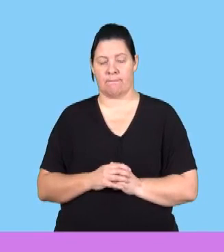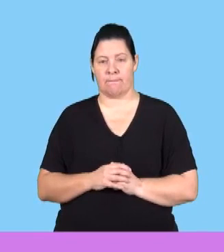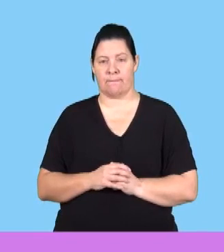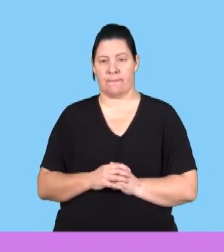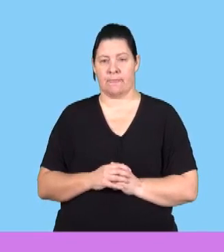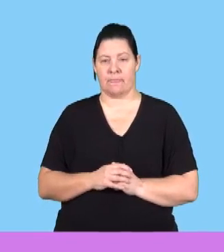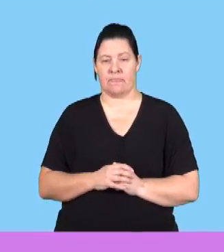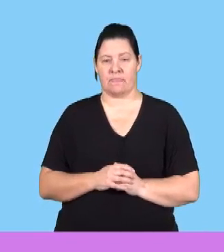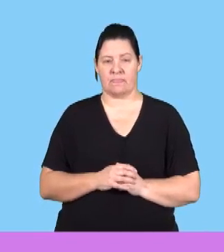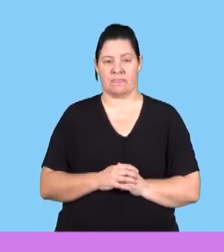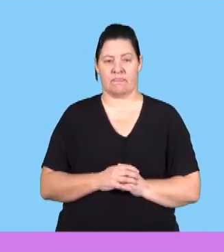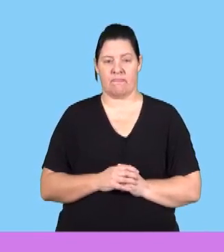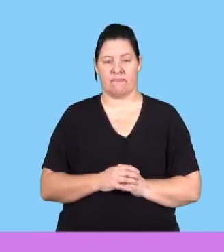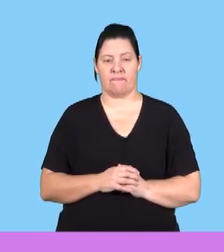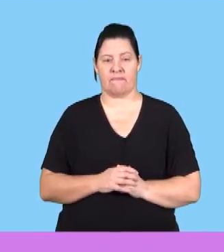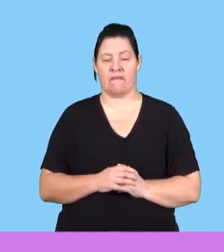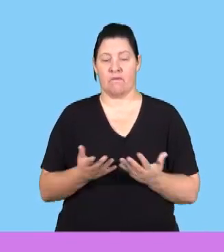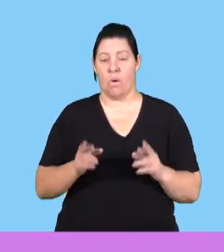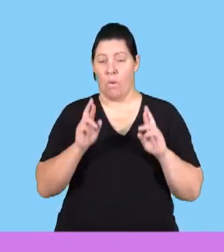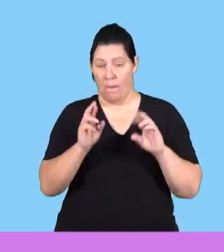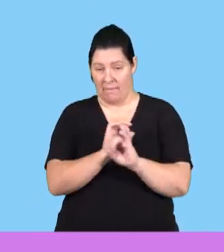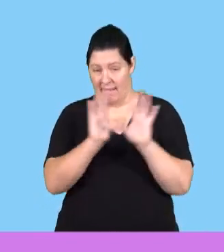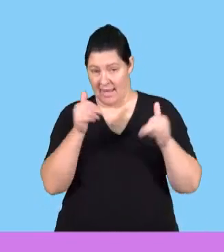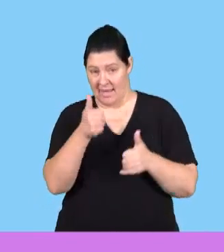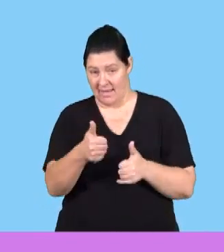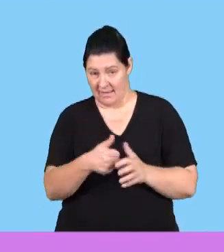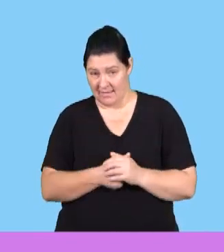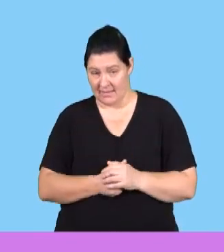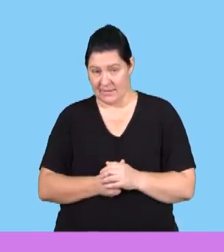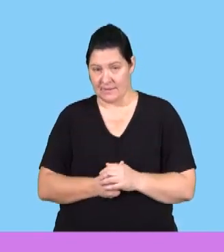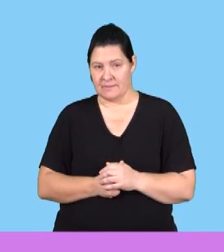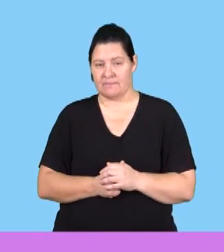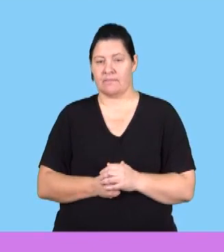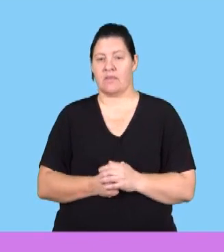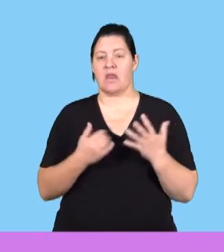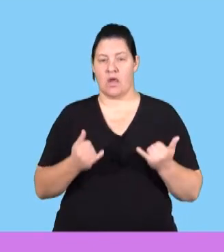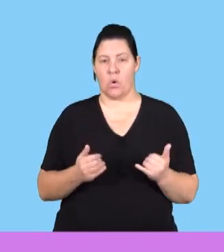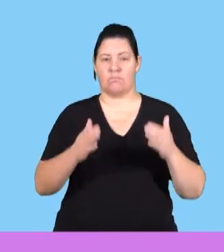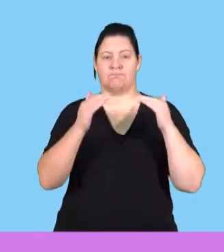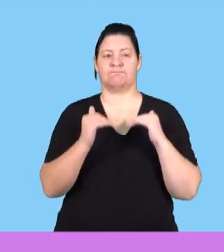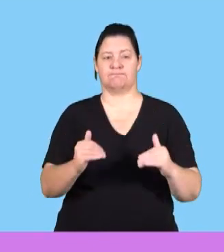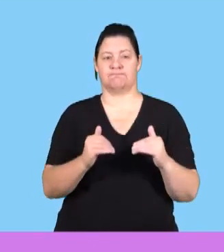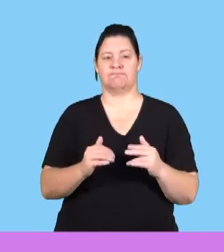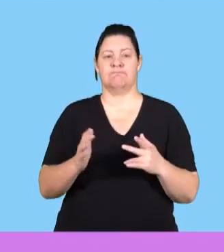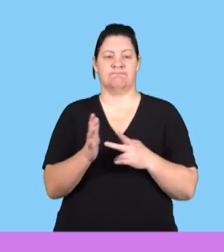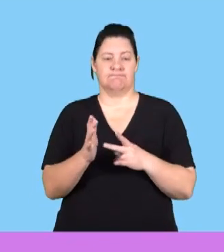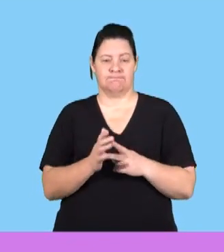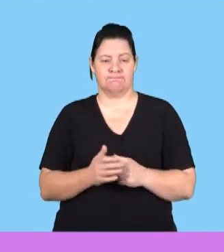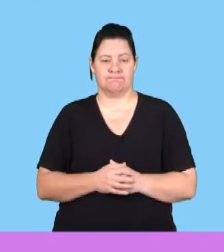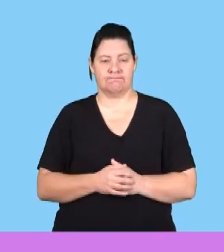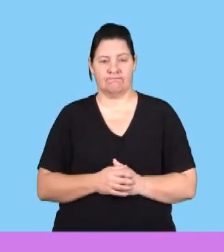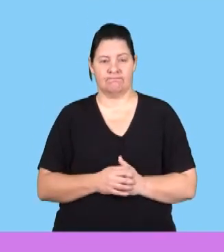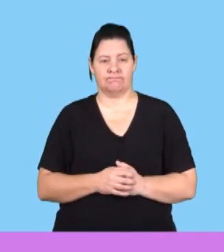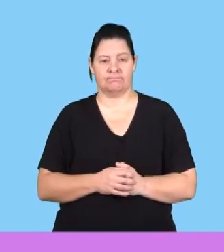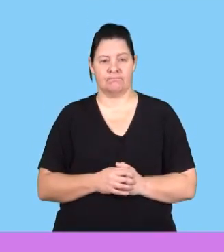2, right? So it's a 1 plus 1, that gives you 2. Guys, I hope that is clear to you. All right, I'll be moving now to our next